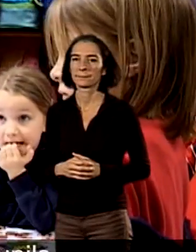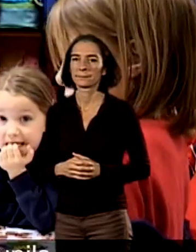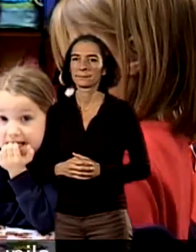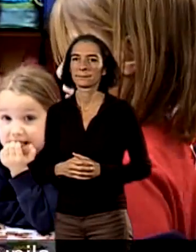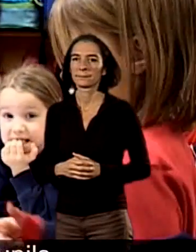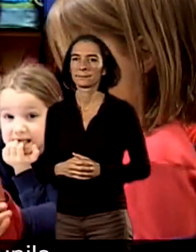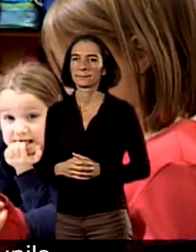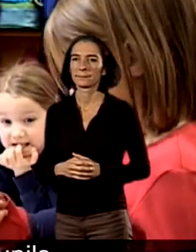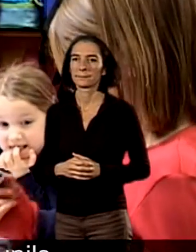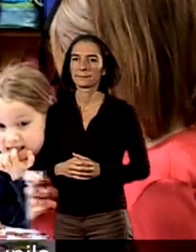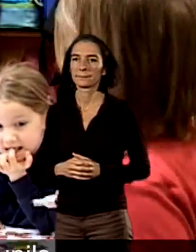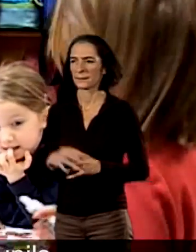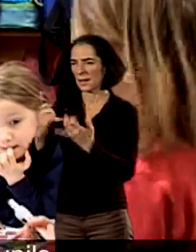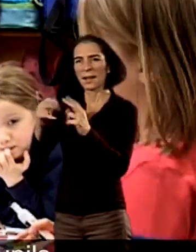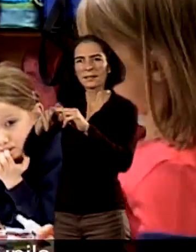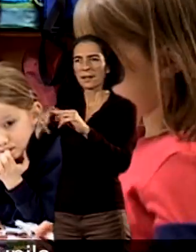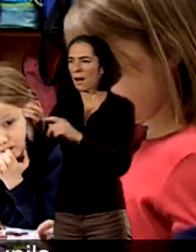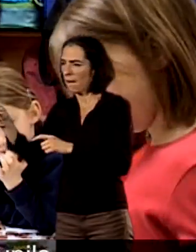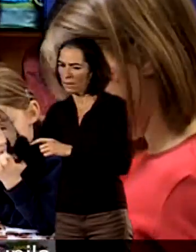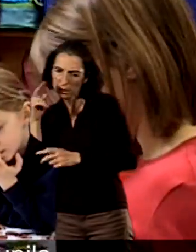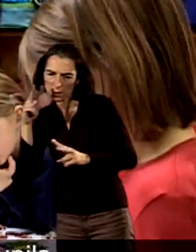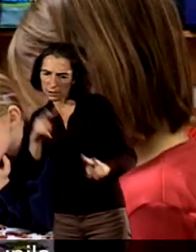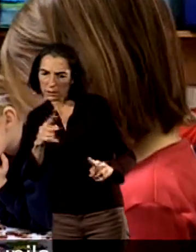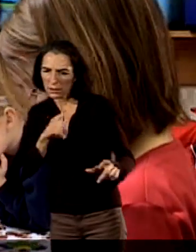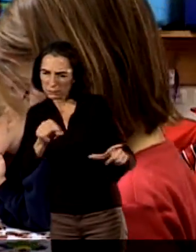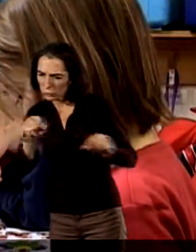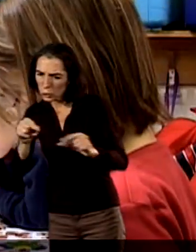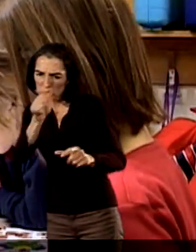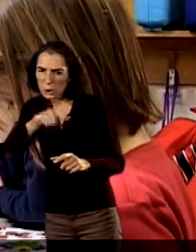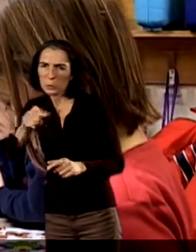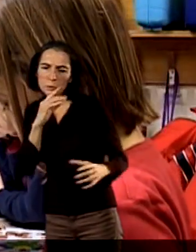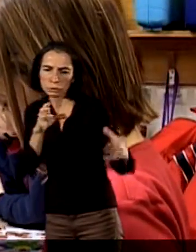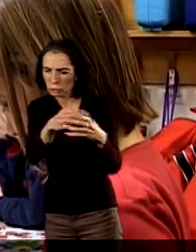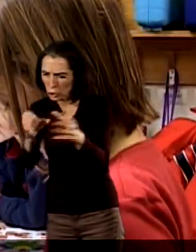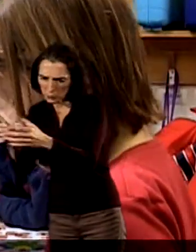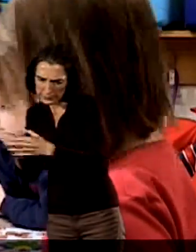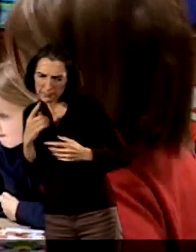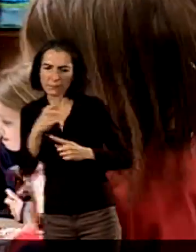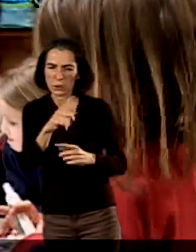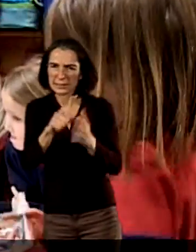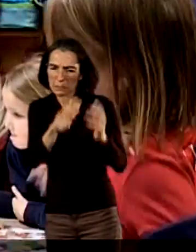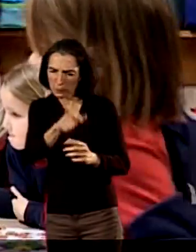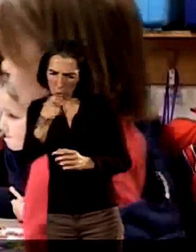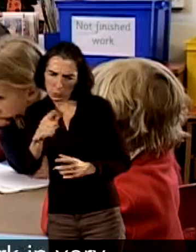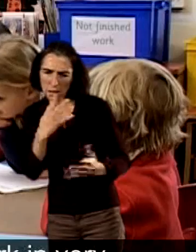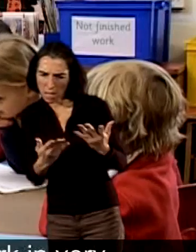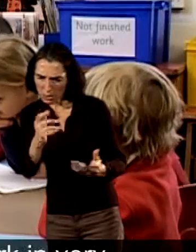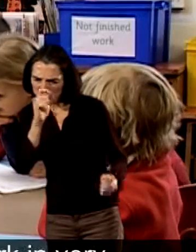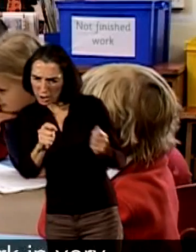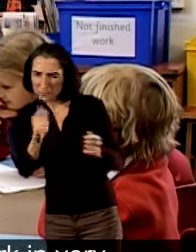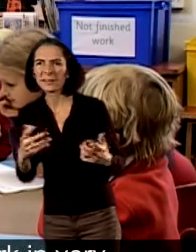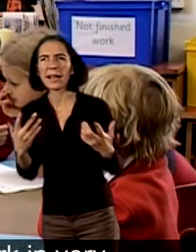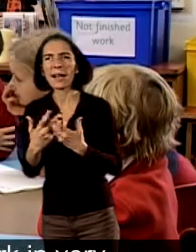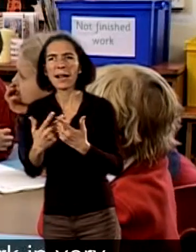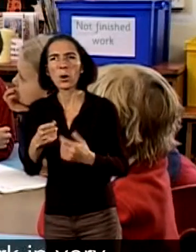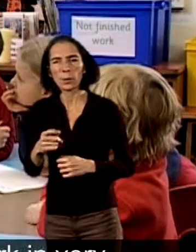How do staff at Bath Easton group pupils to ensure that reasonable adjustments can be made for disabled pupils? I'd say